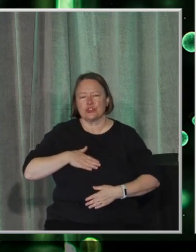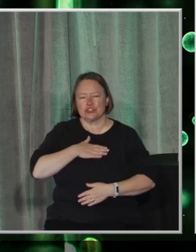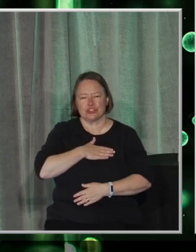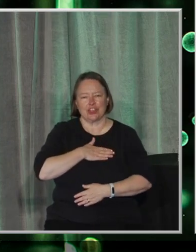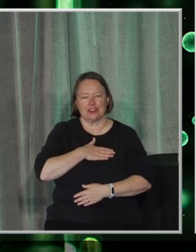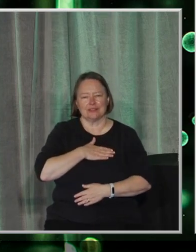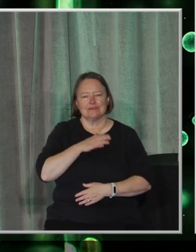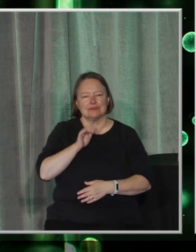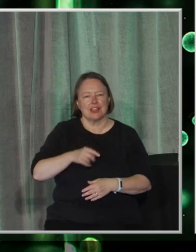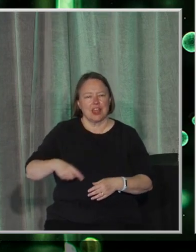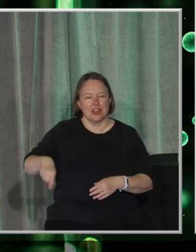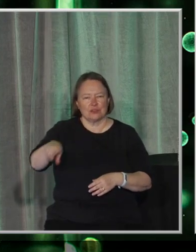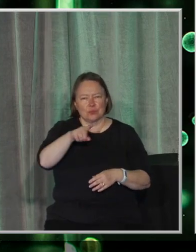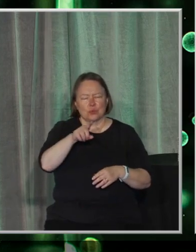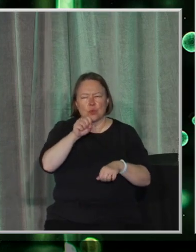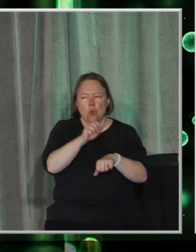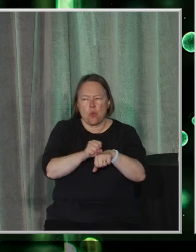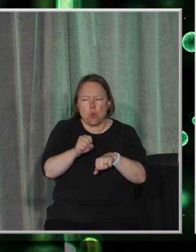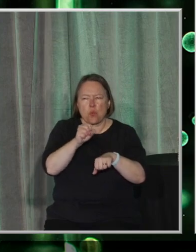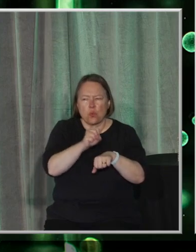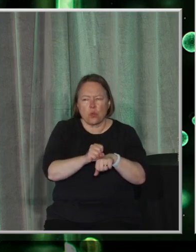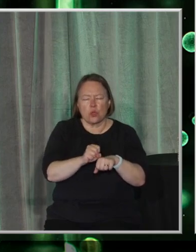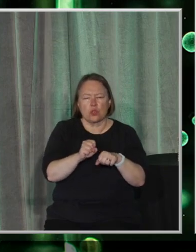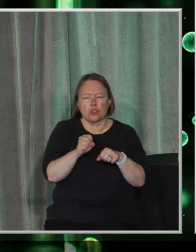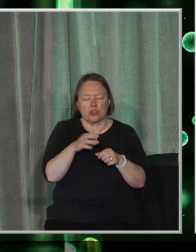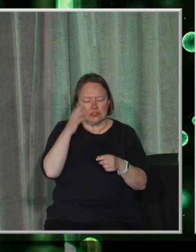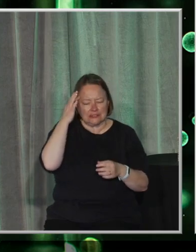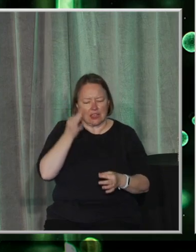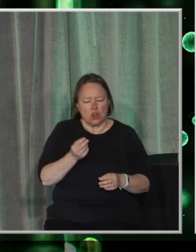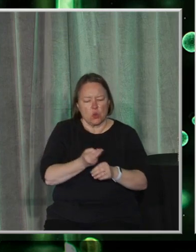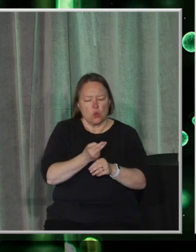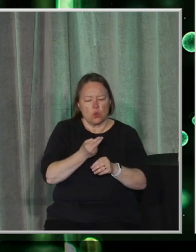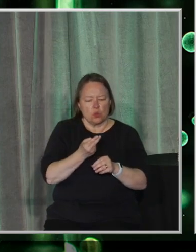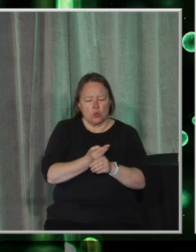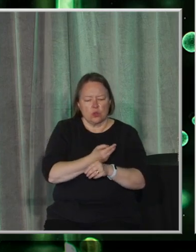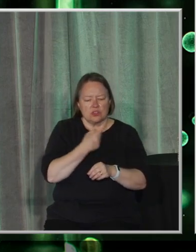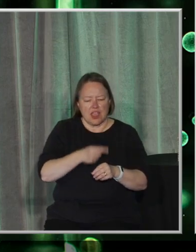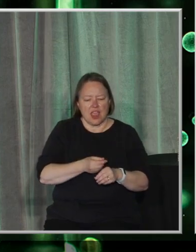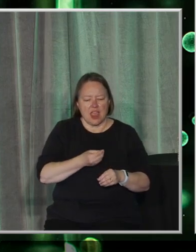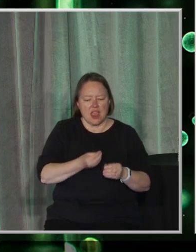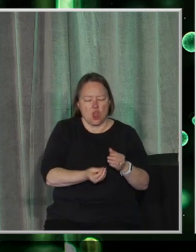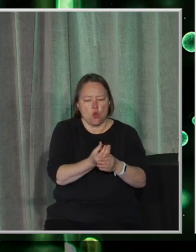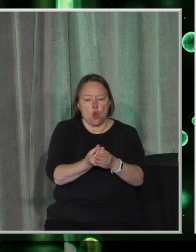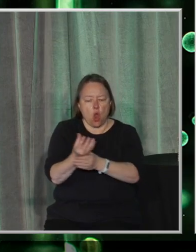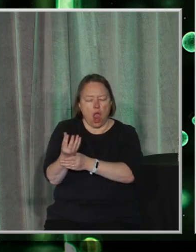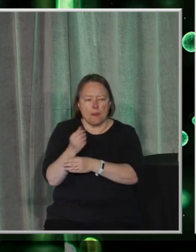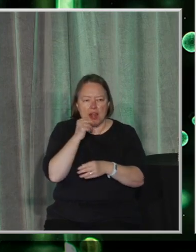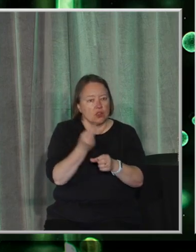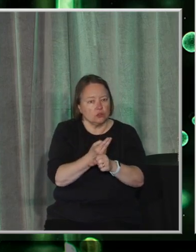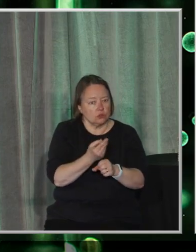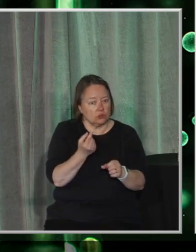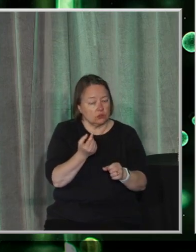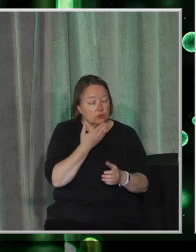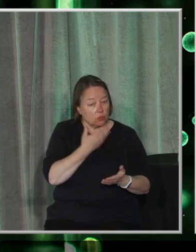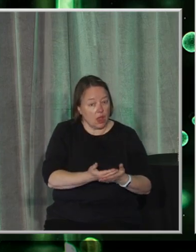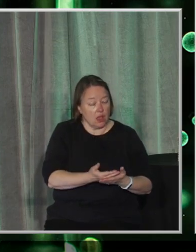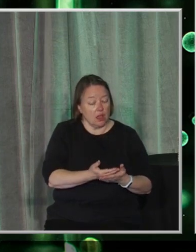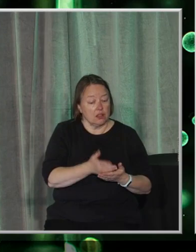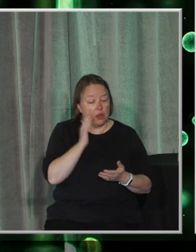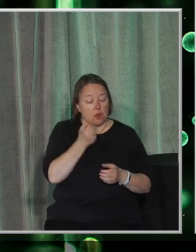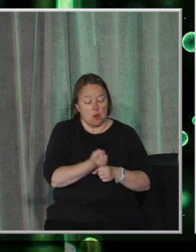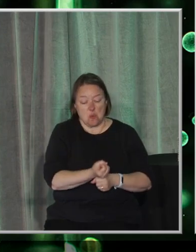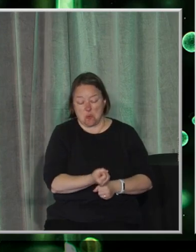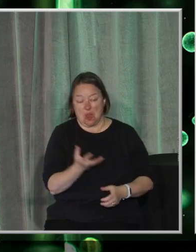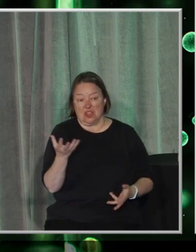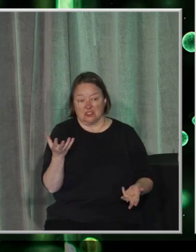fact that you guys were working or chose to work with a misused crop that otherwise would go to waste. And